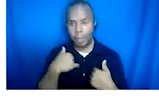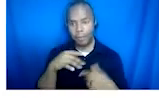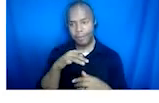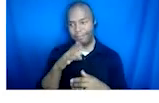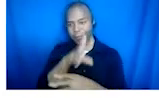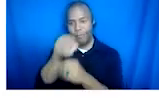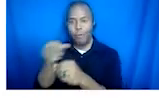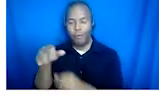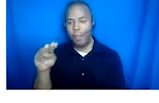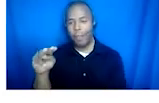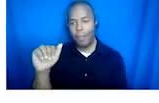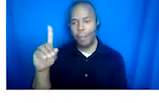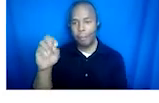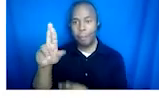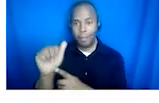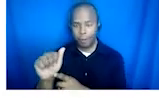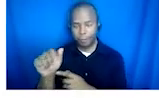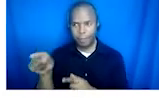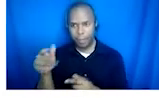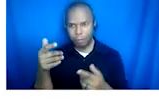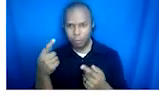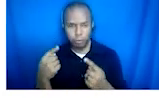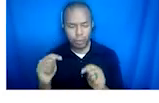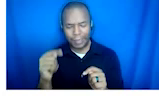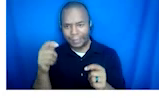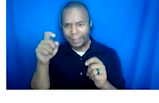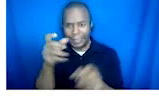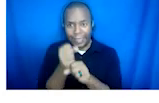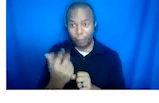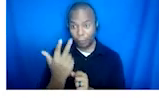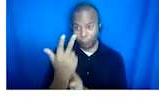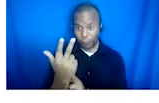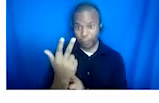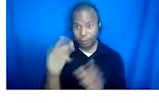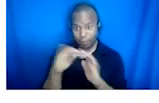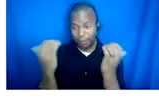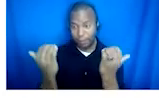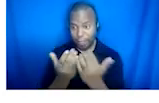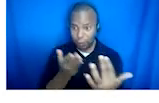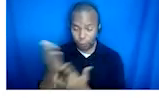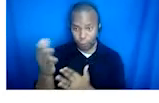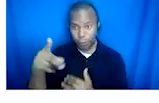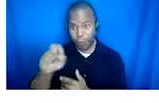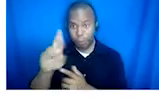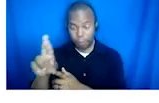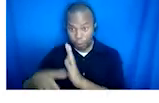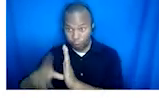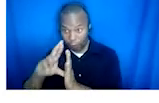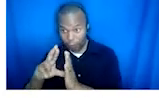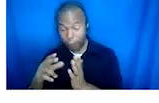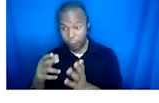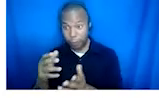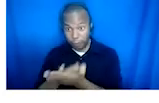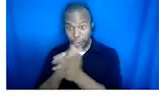I was thinking about trying to get 3 courses through peer reviewed to become a certified campus, that's